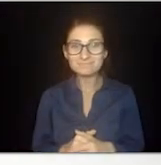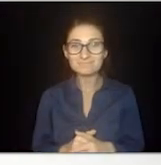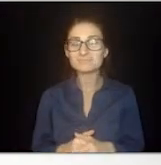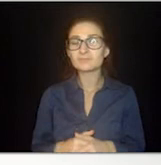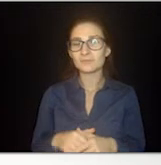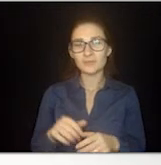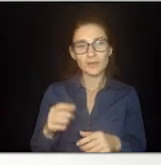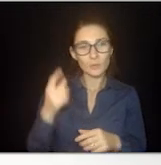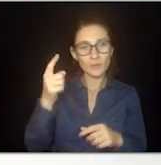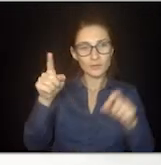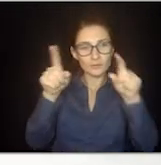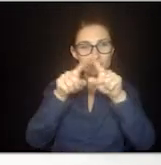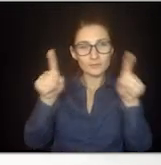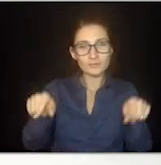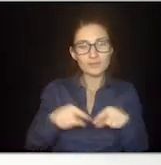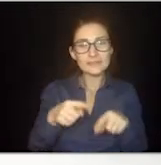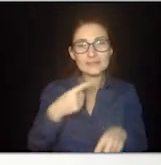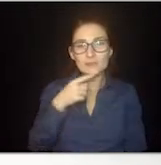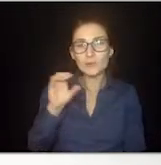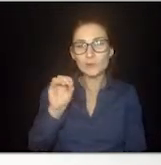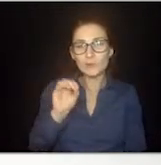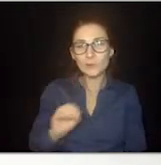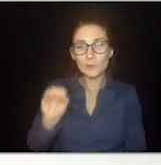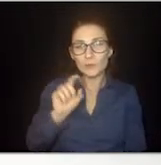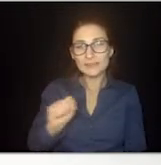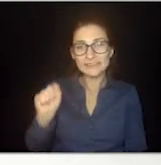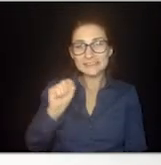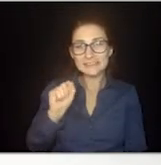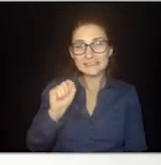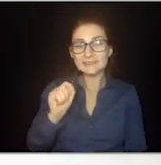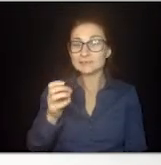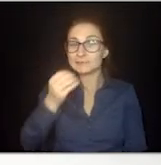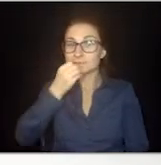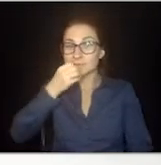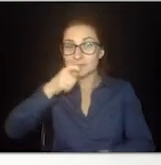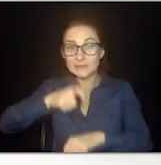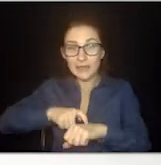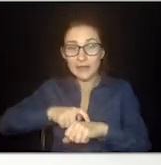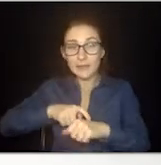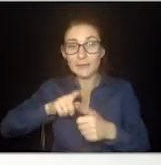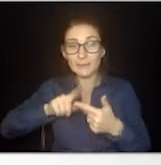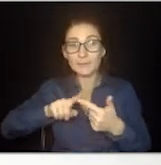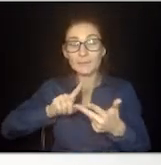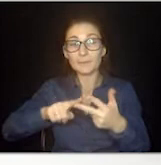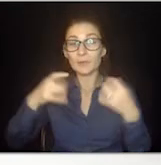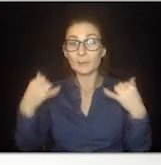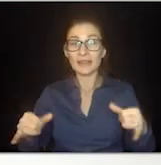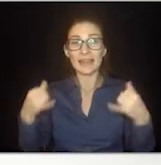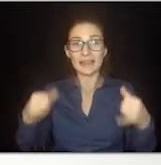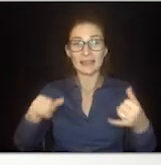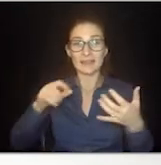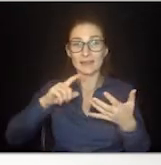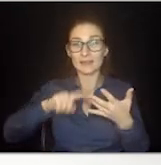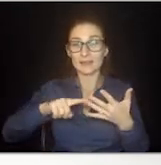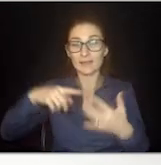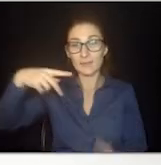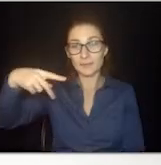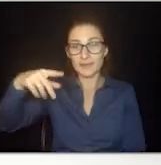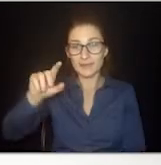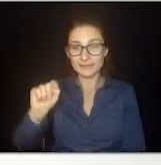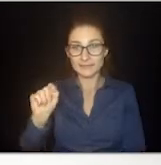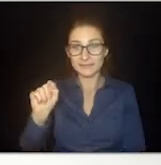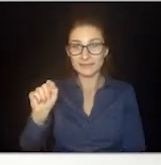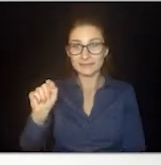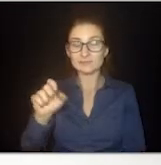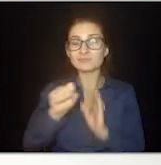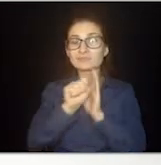one here says OT, I can't see this. Eat time, play, and PT.